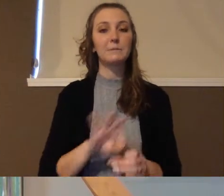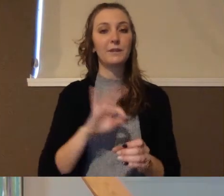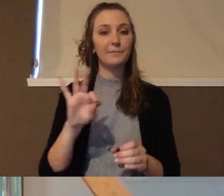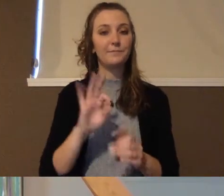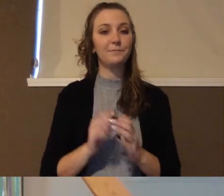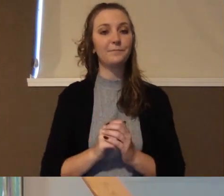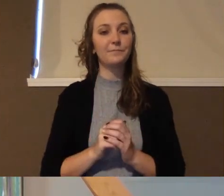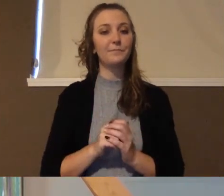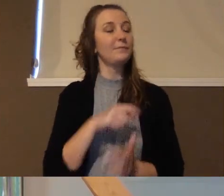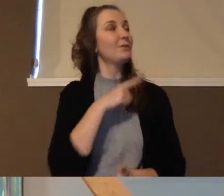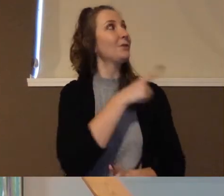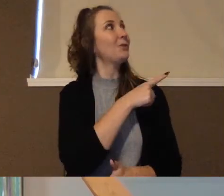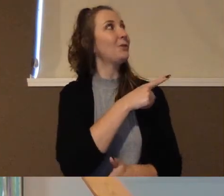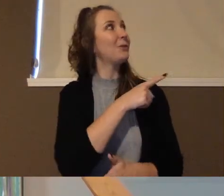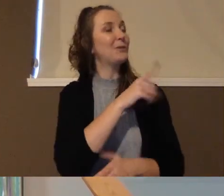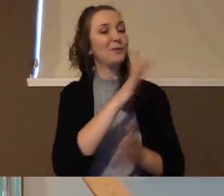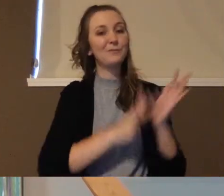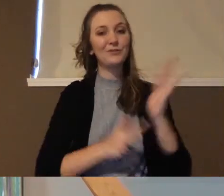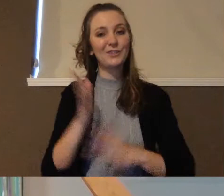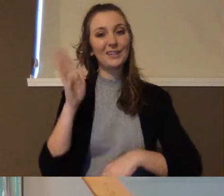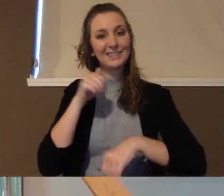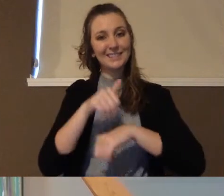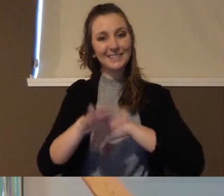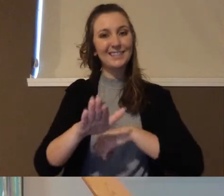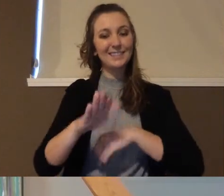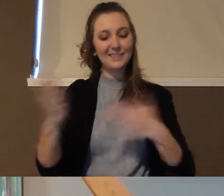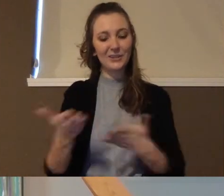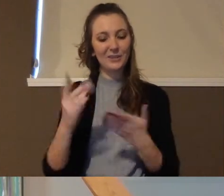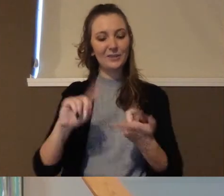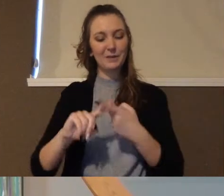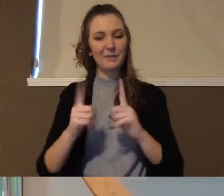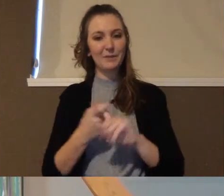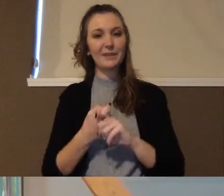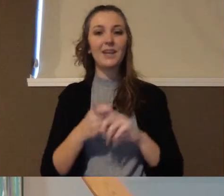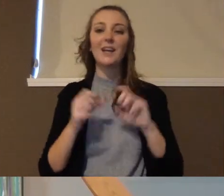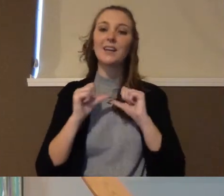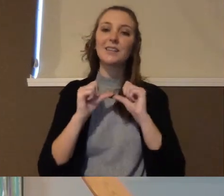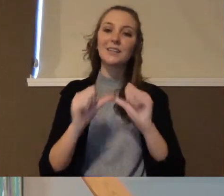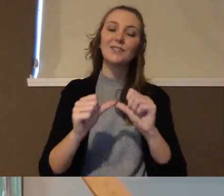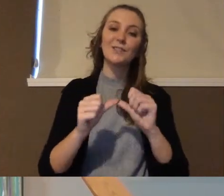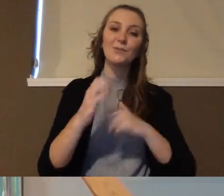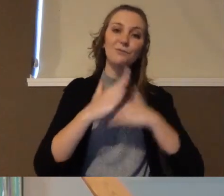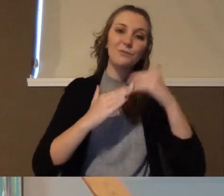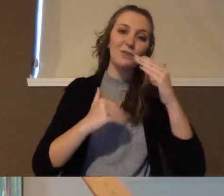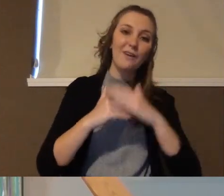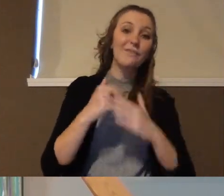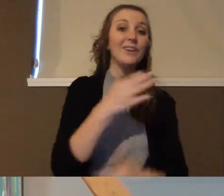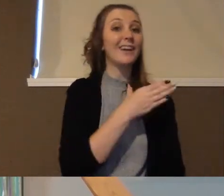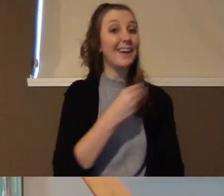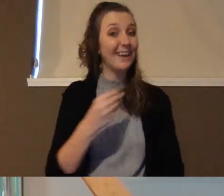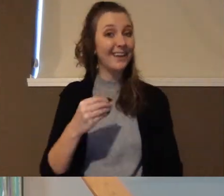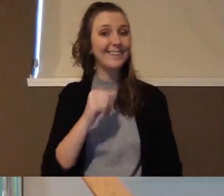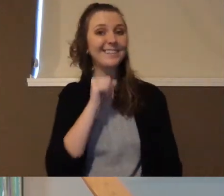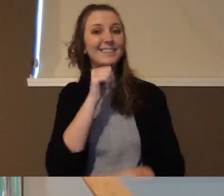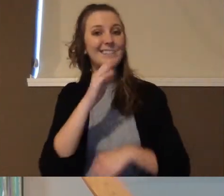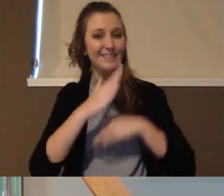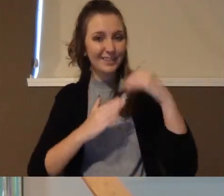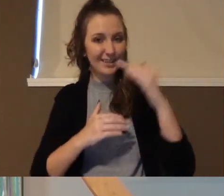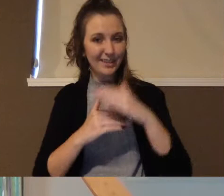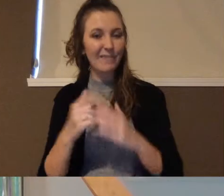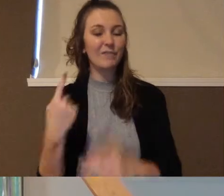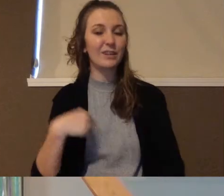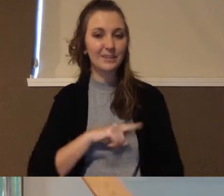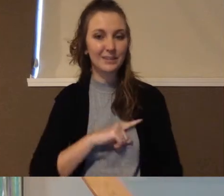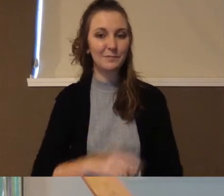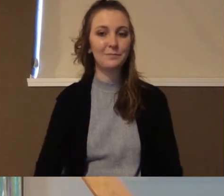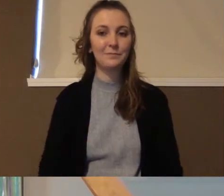Spirit, you whom Jesus sends as friend, continue to comfort and discomfort